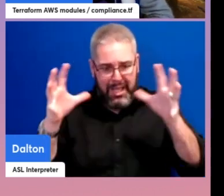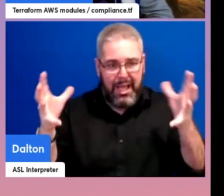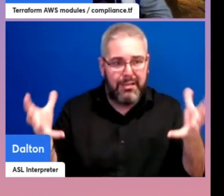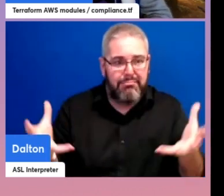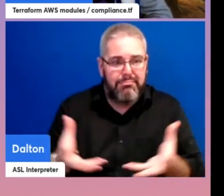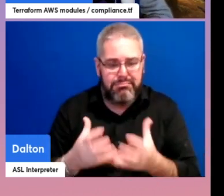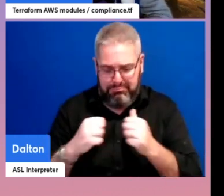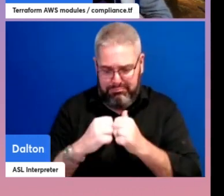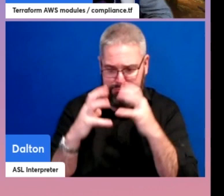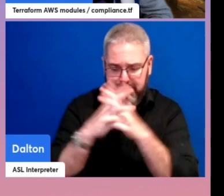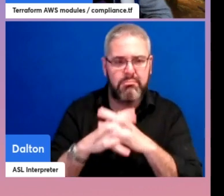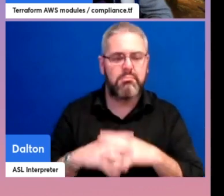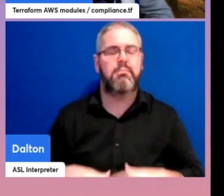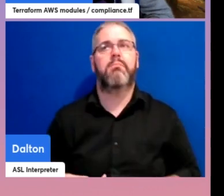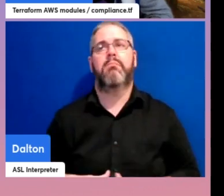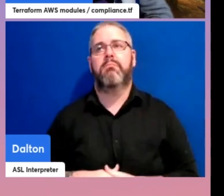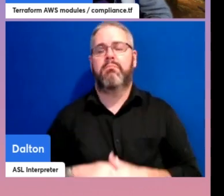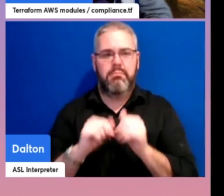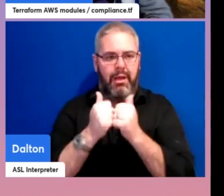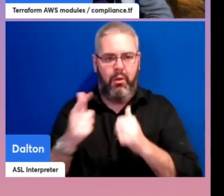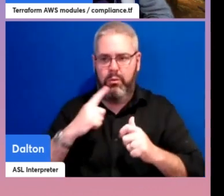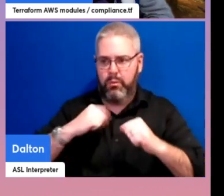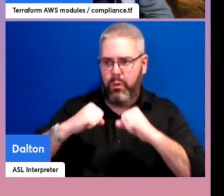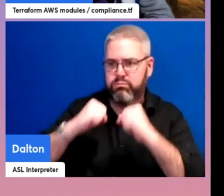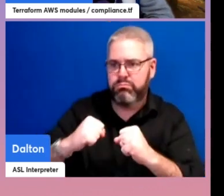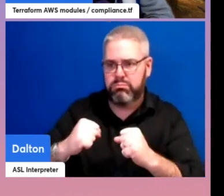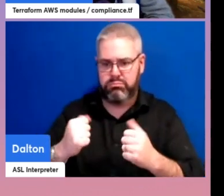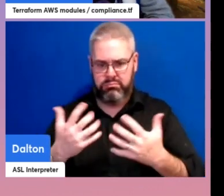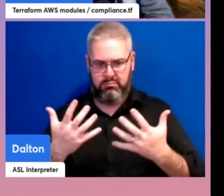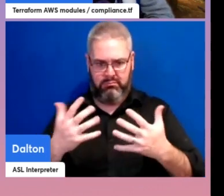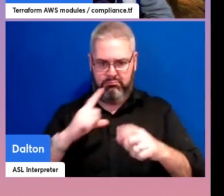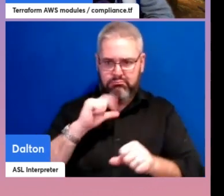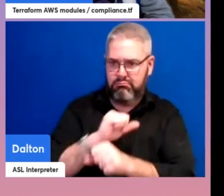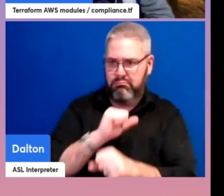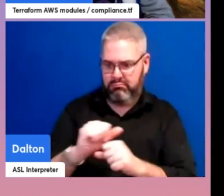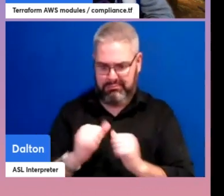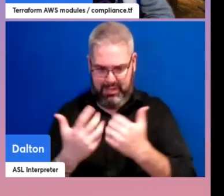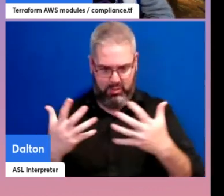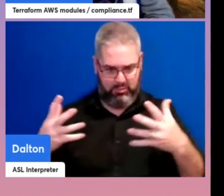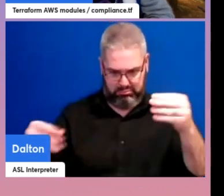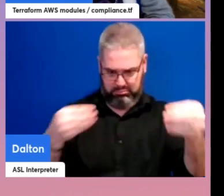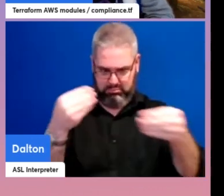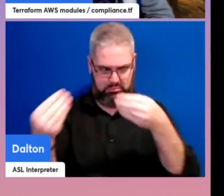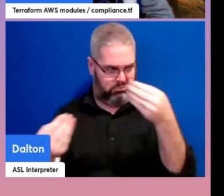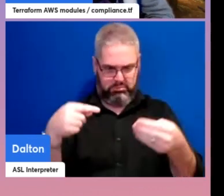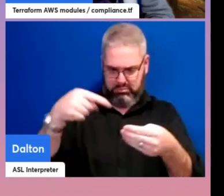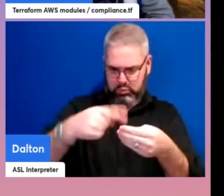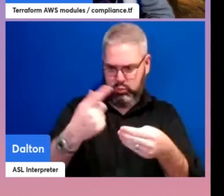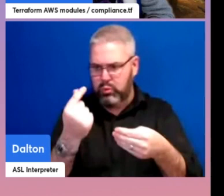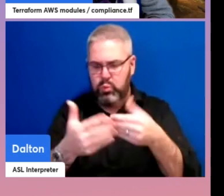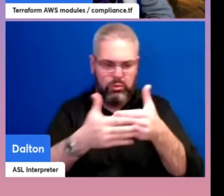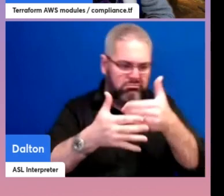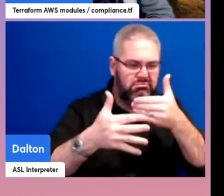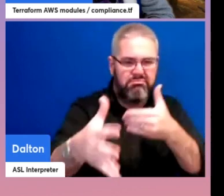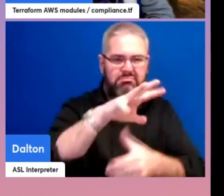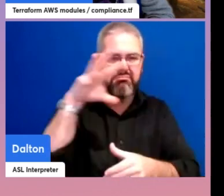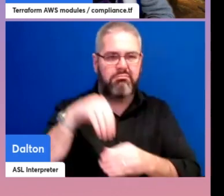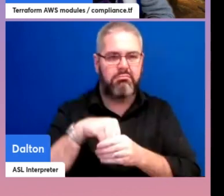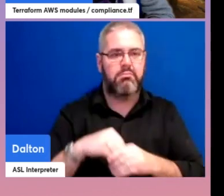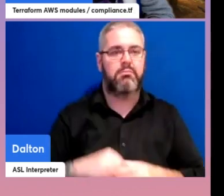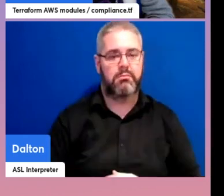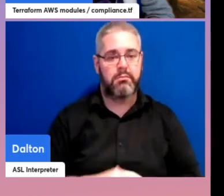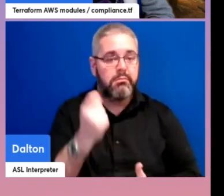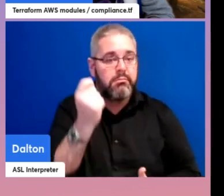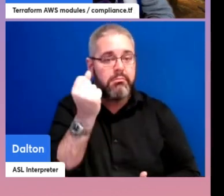they secure it physically, and so on. While customers are required to take